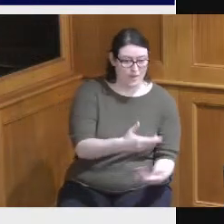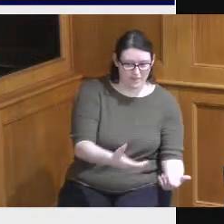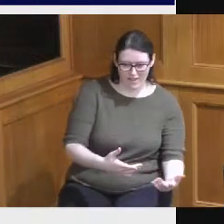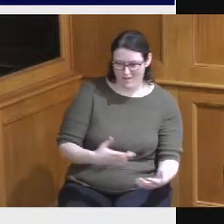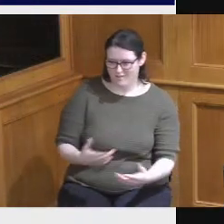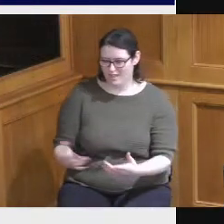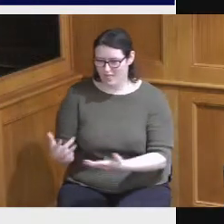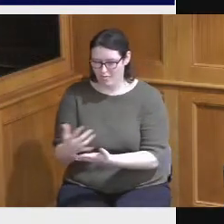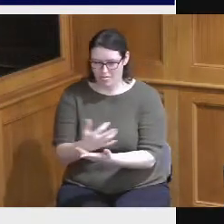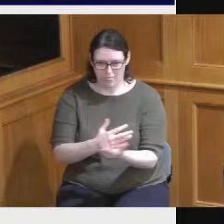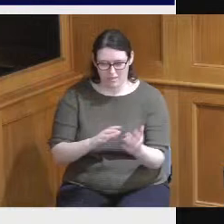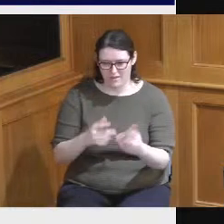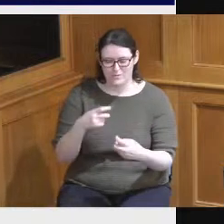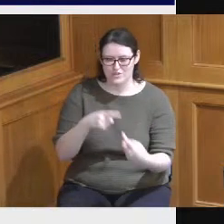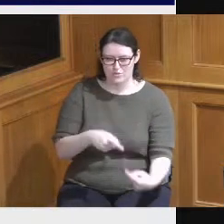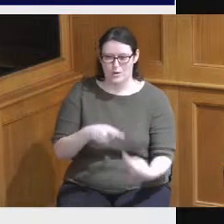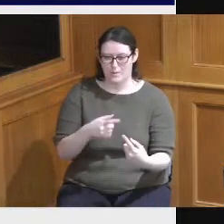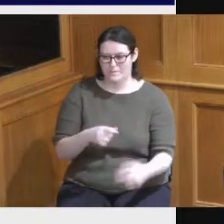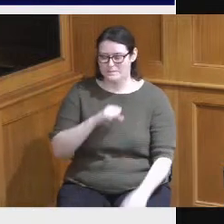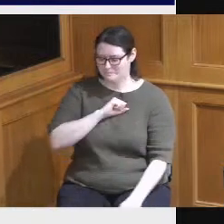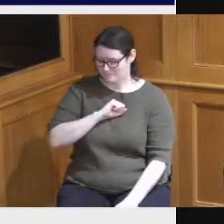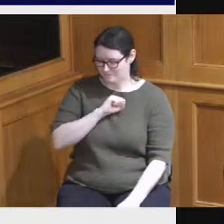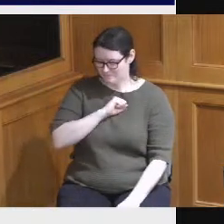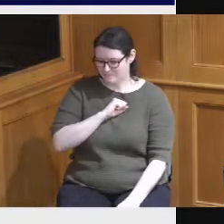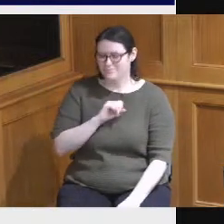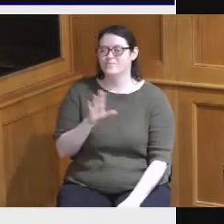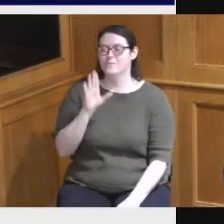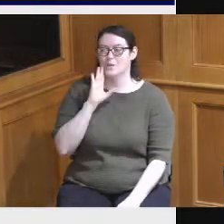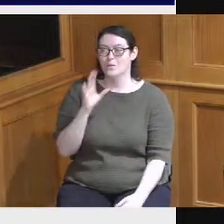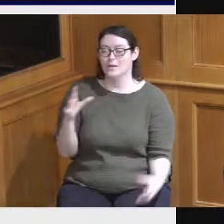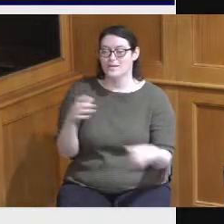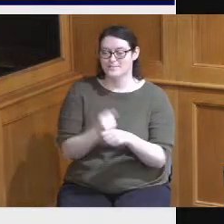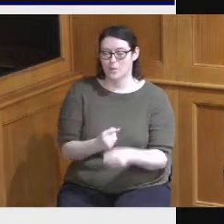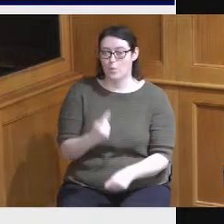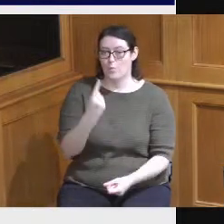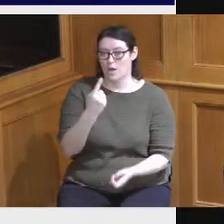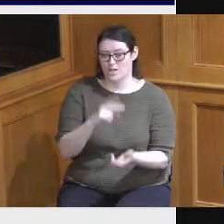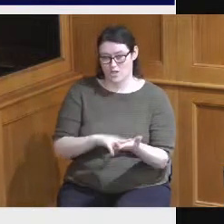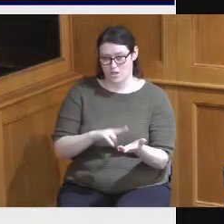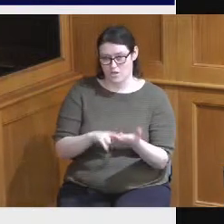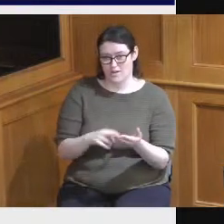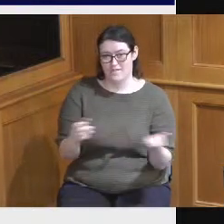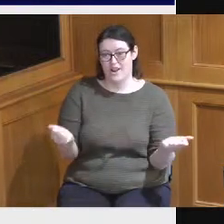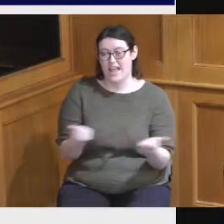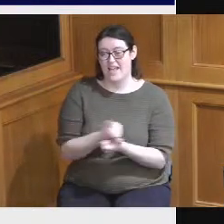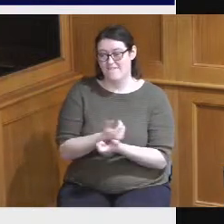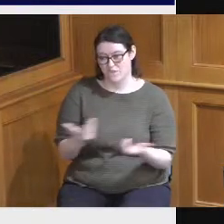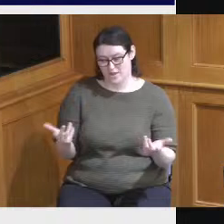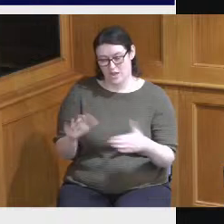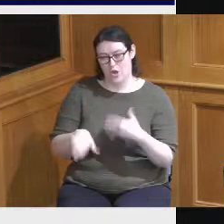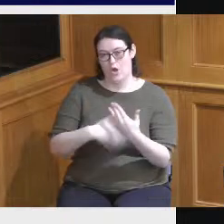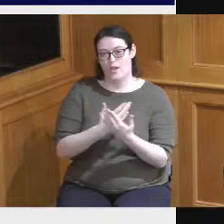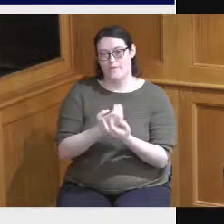difficult. So this is going to give us one contract for all of the equipment that we're getting.